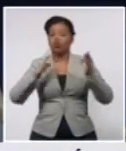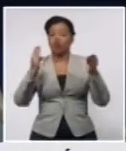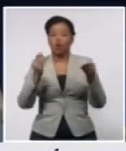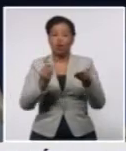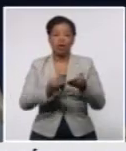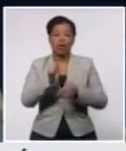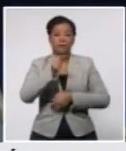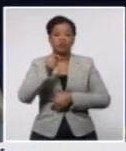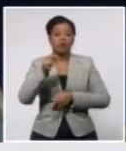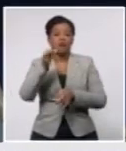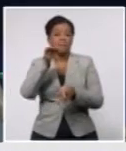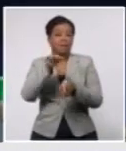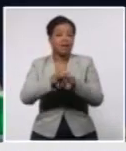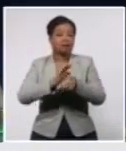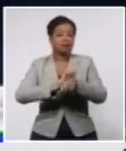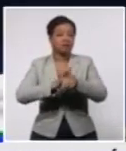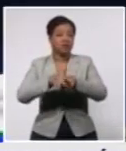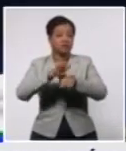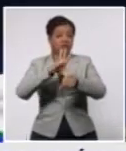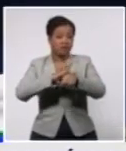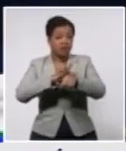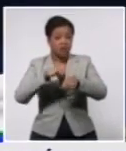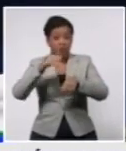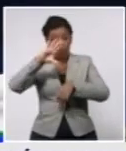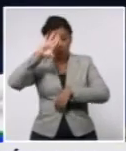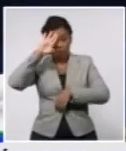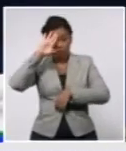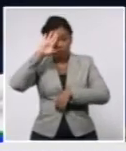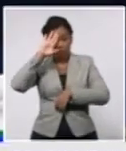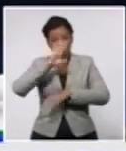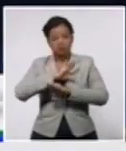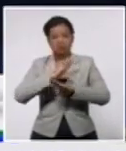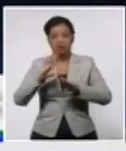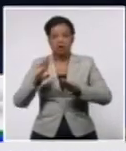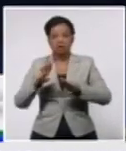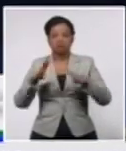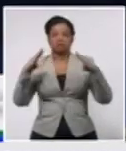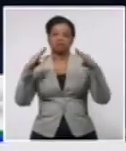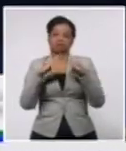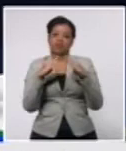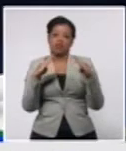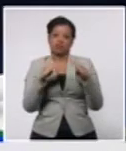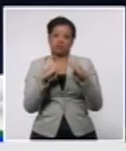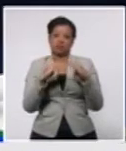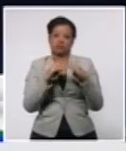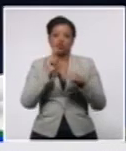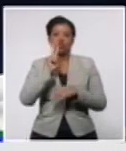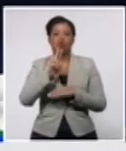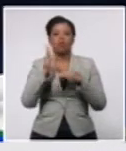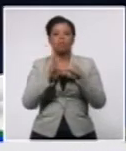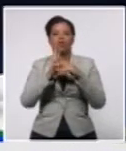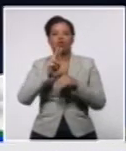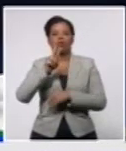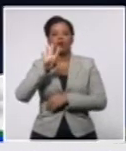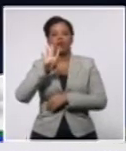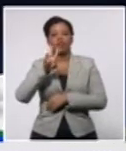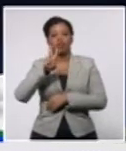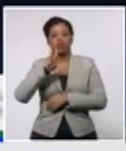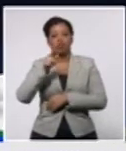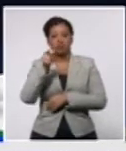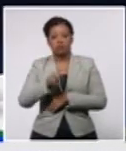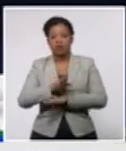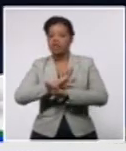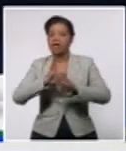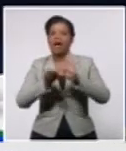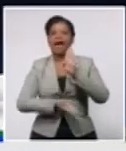93.5%, who have recovered and have been clinically and epidemiologically discharged and are back to